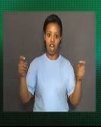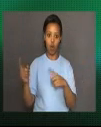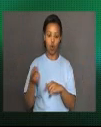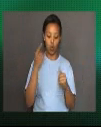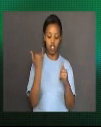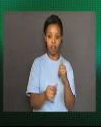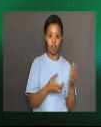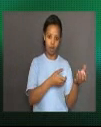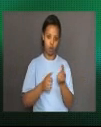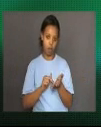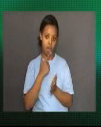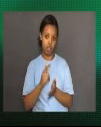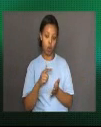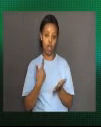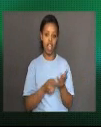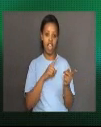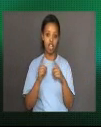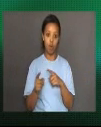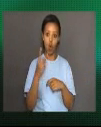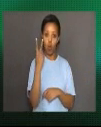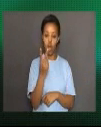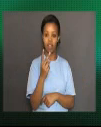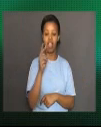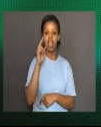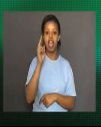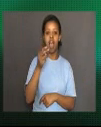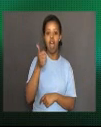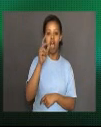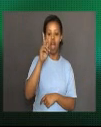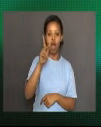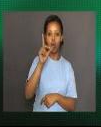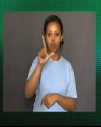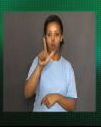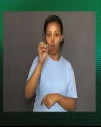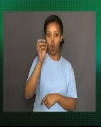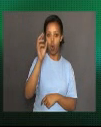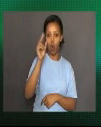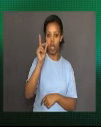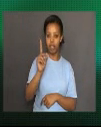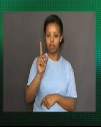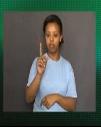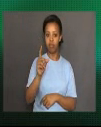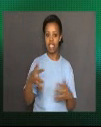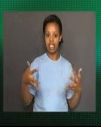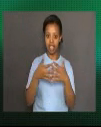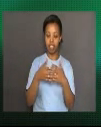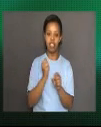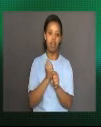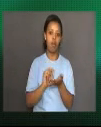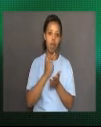poles, forming 2 haploid sets. Each